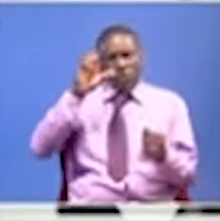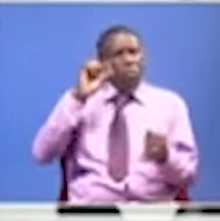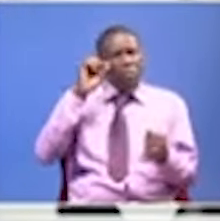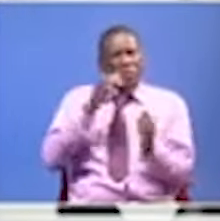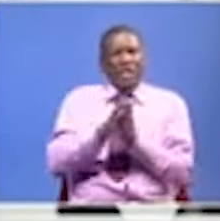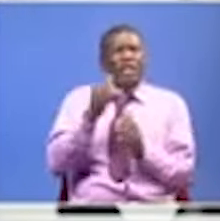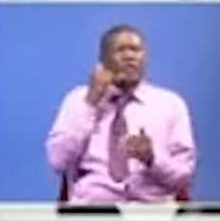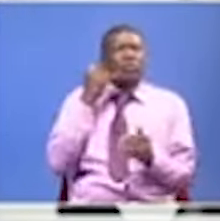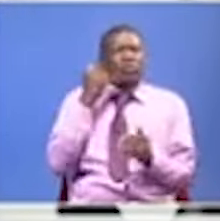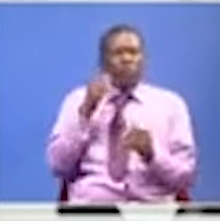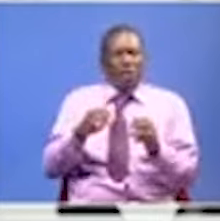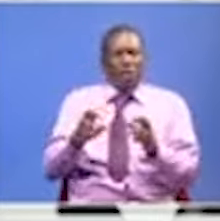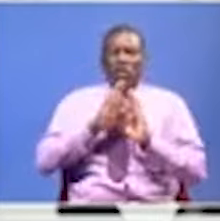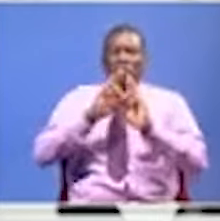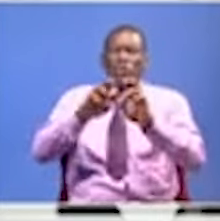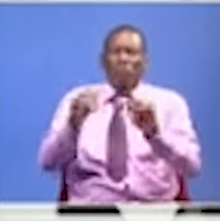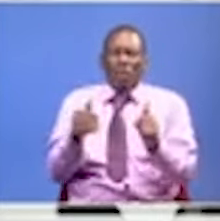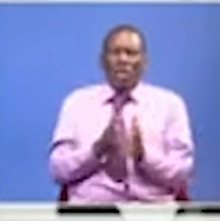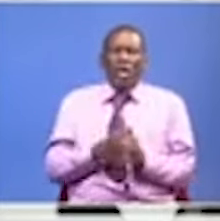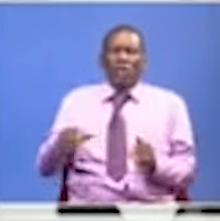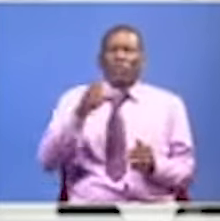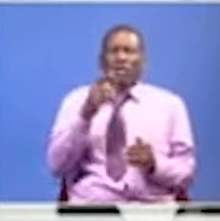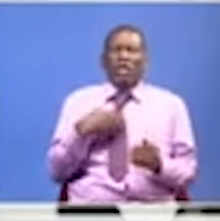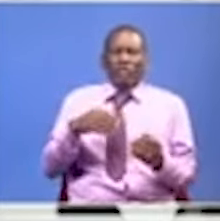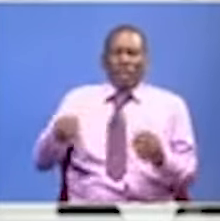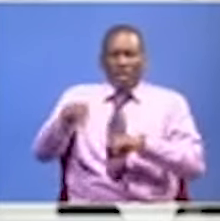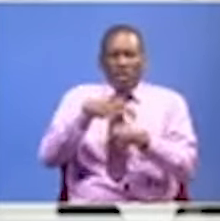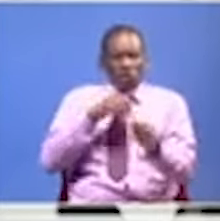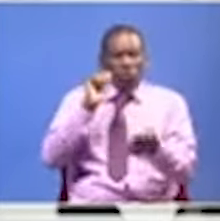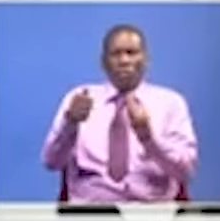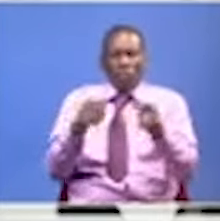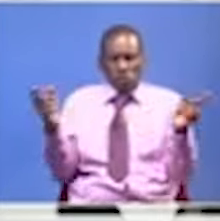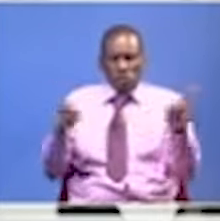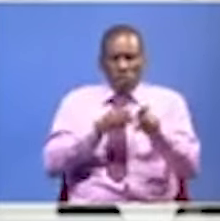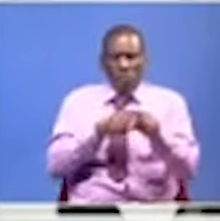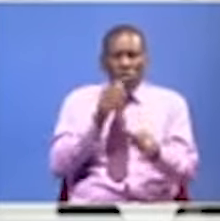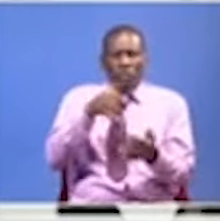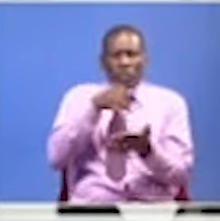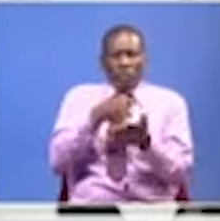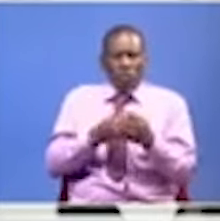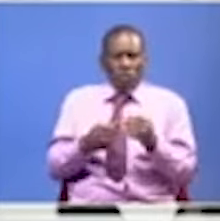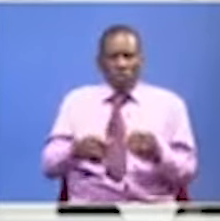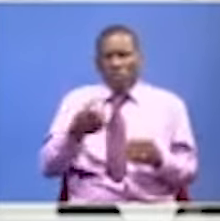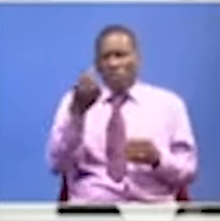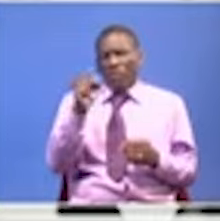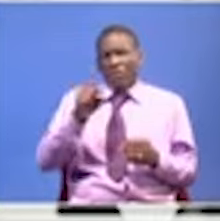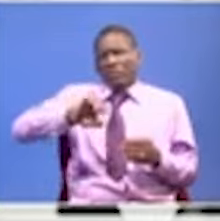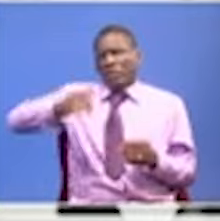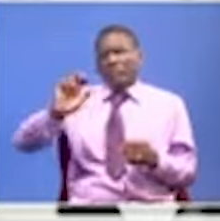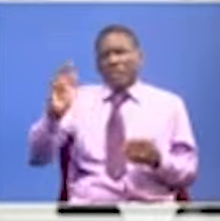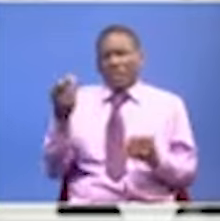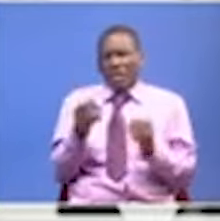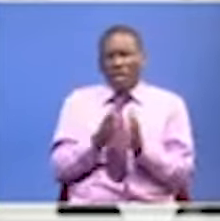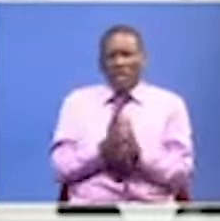very responsive, and we are going to be having a national circuit coming up soon that will include at least 5 urban areas in Kenya